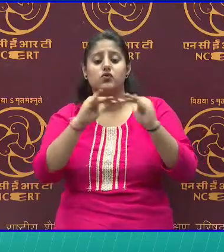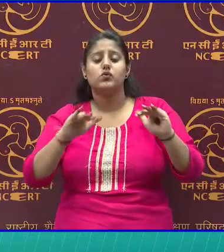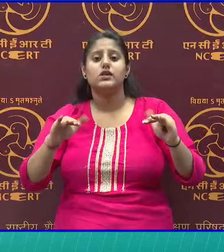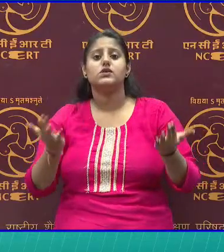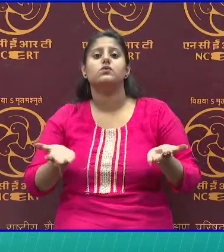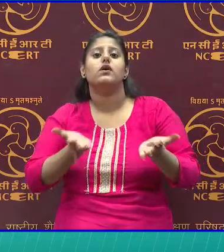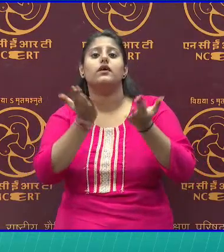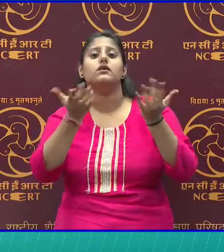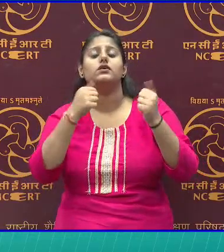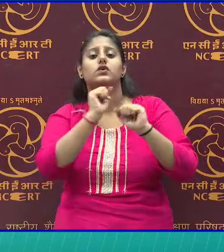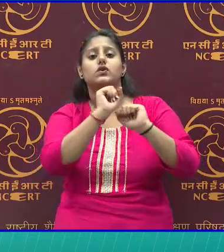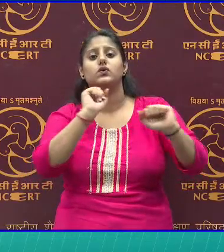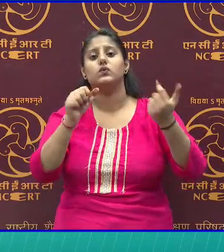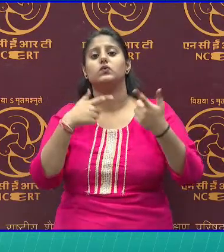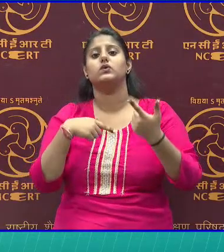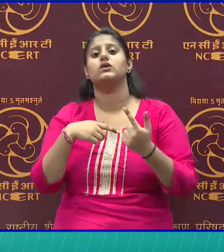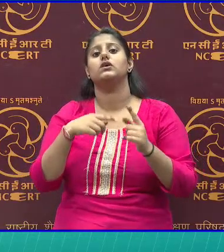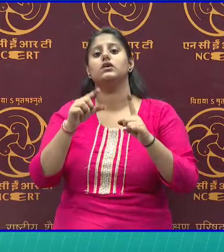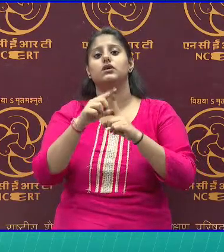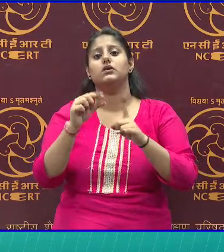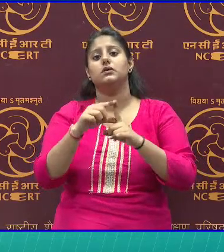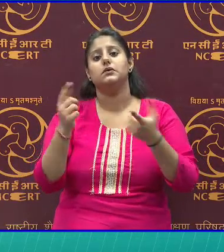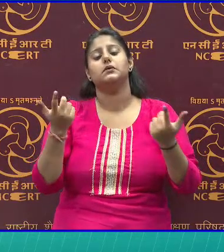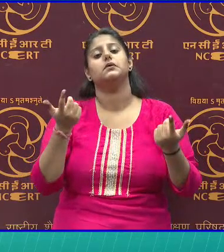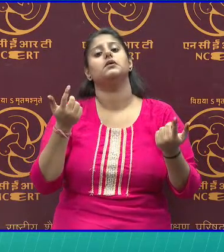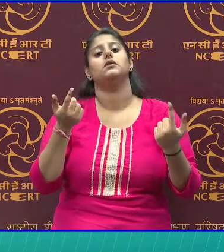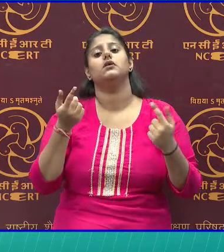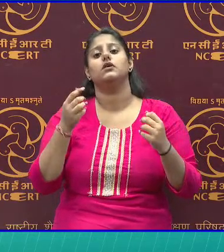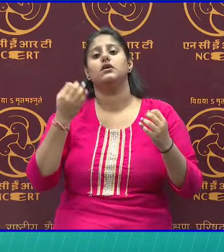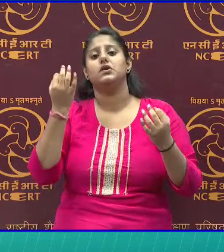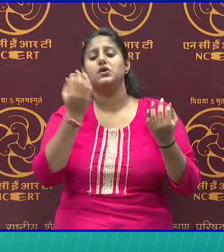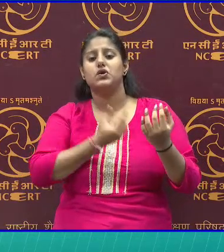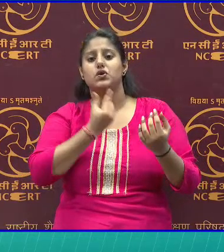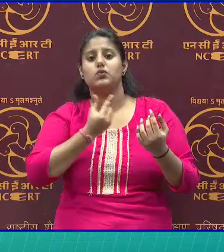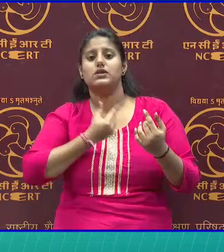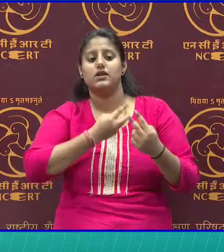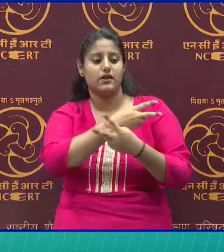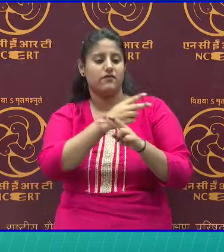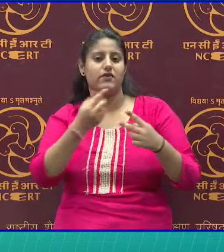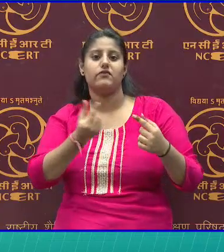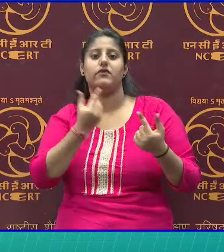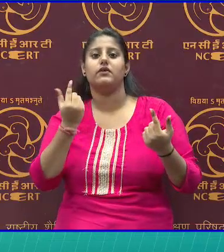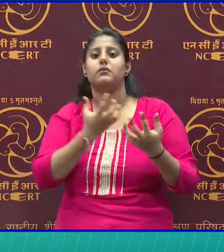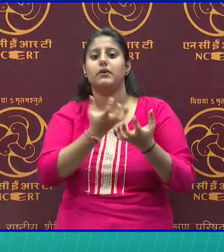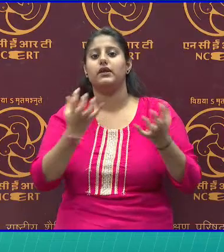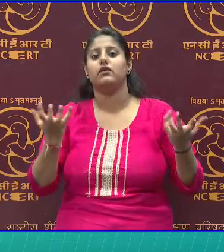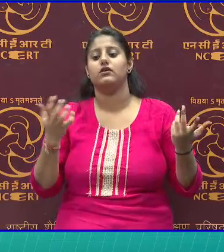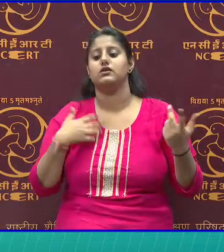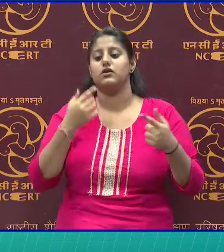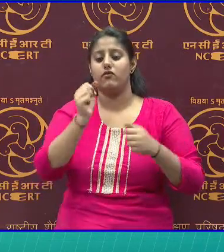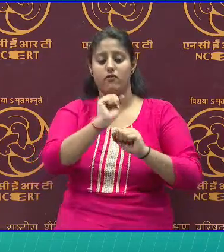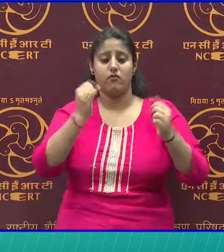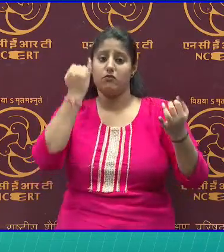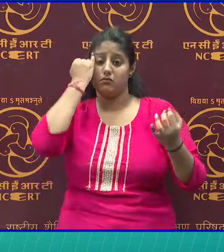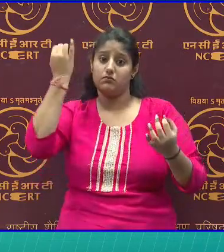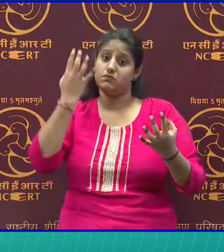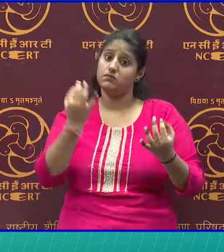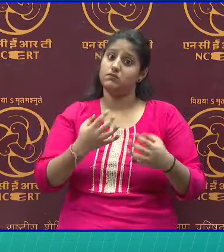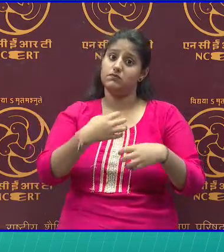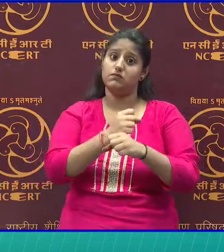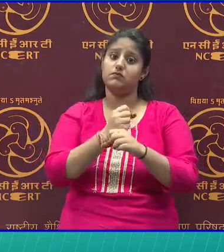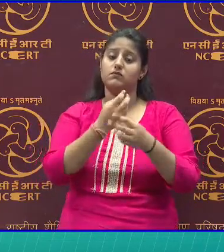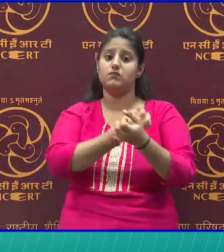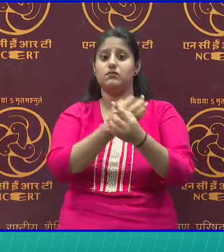to make as many as, and then using used material also. They are very creative beyond